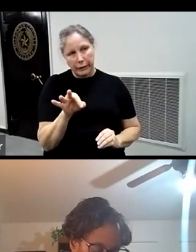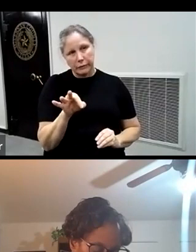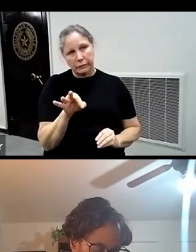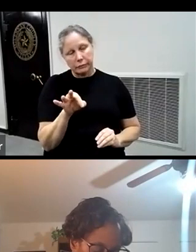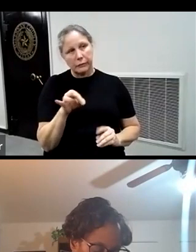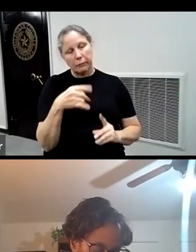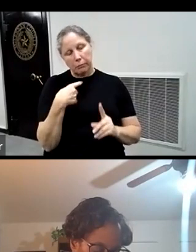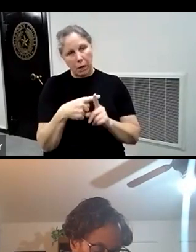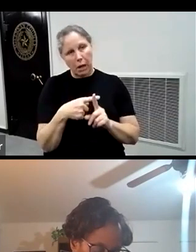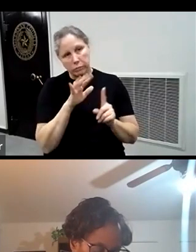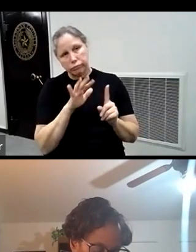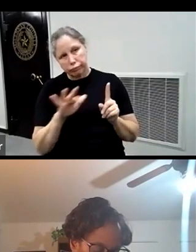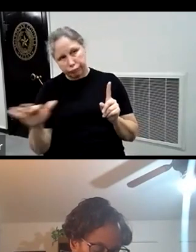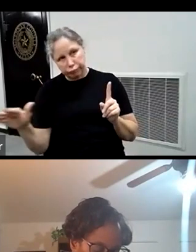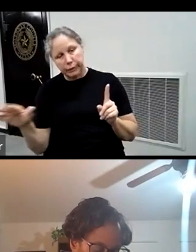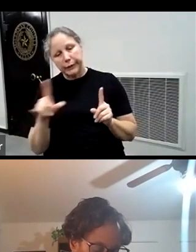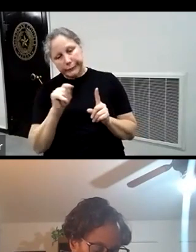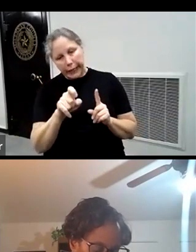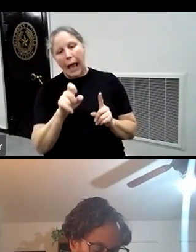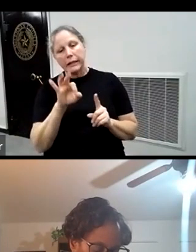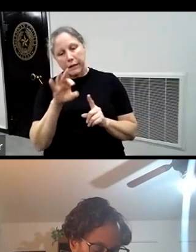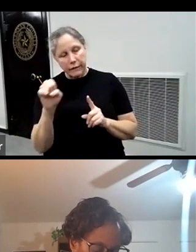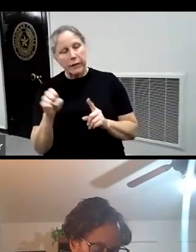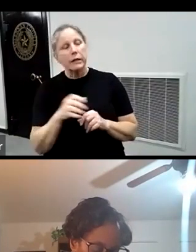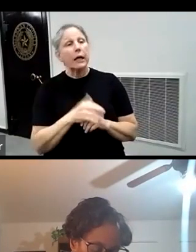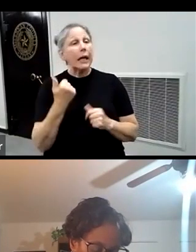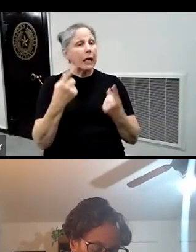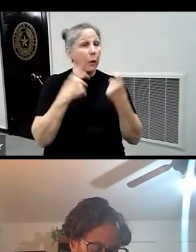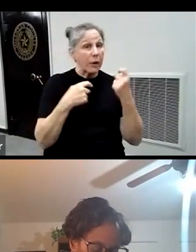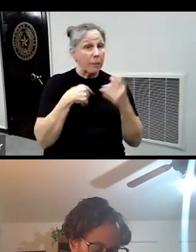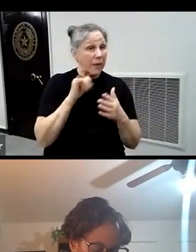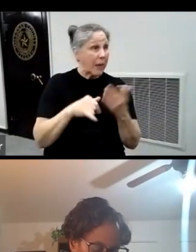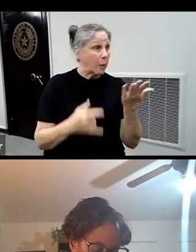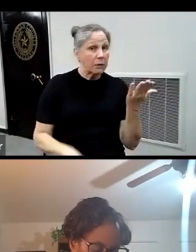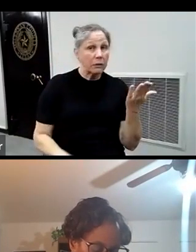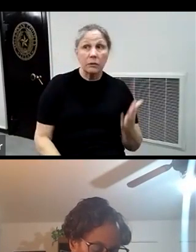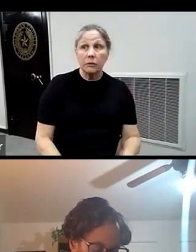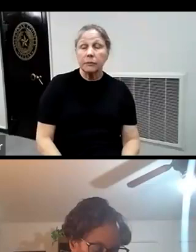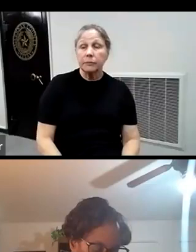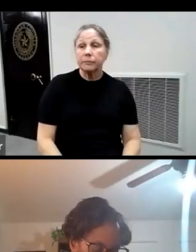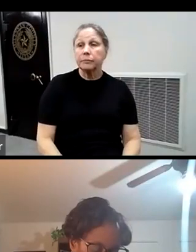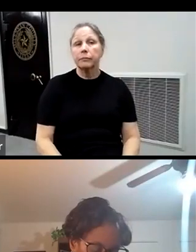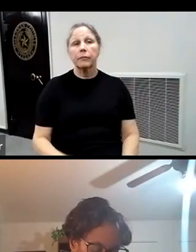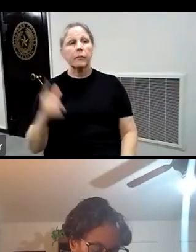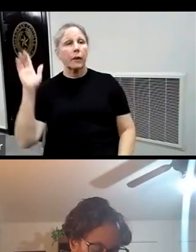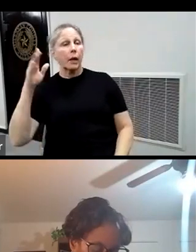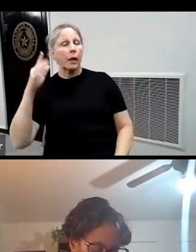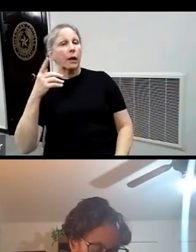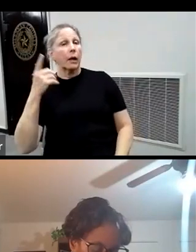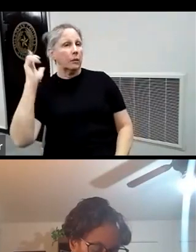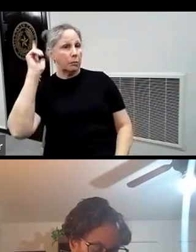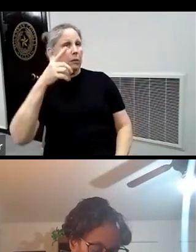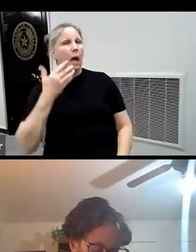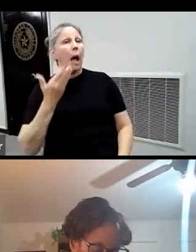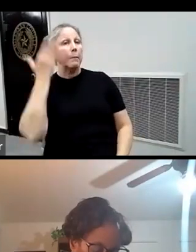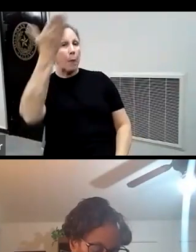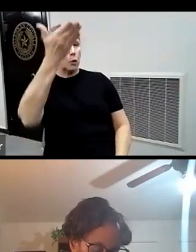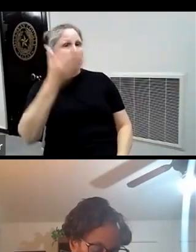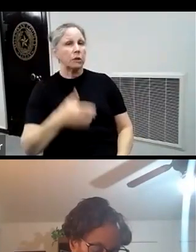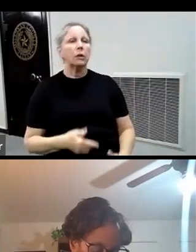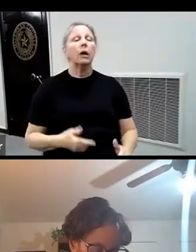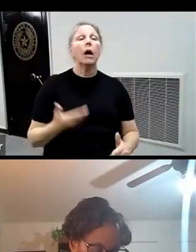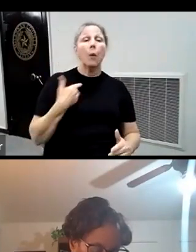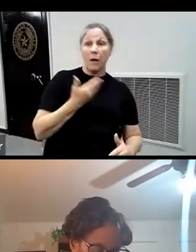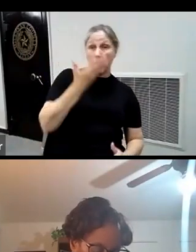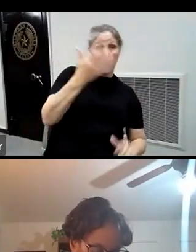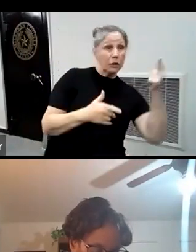$41.99 other taxes and fees. Any questions on that? Motion to approve. Have a motion,